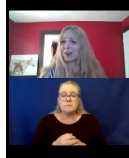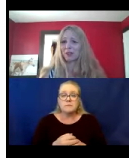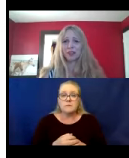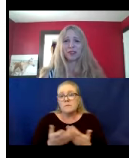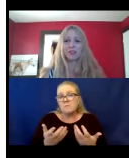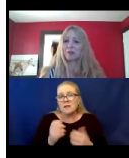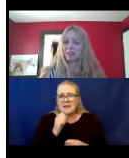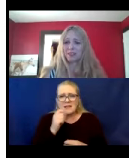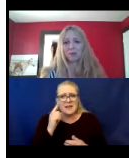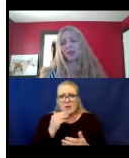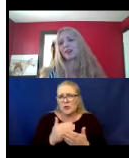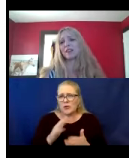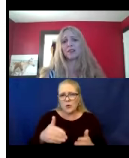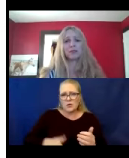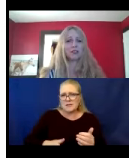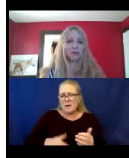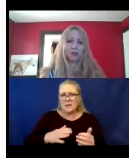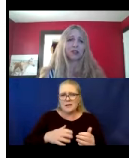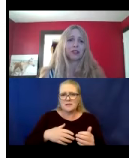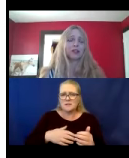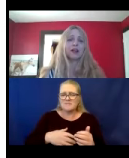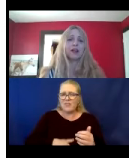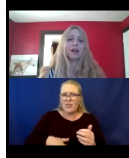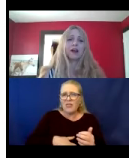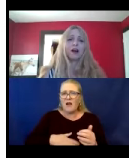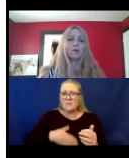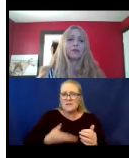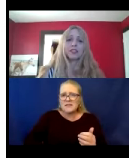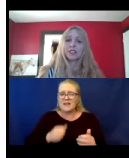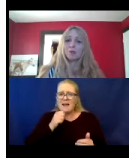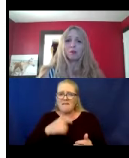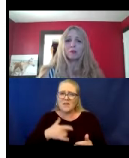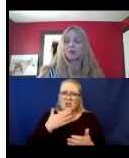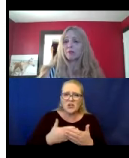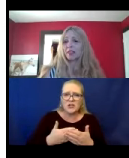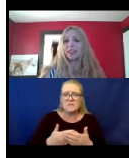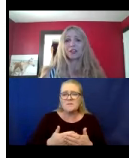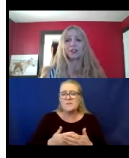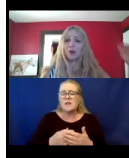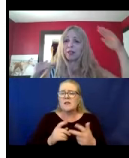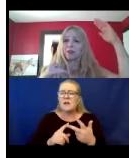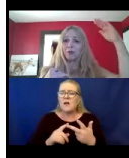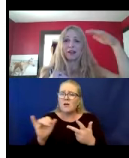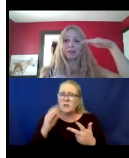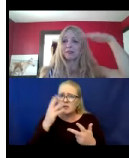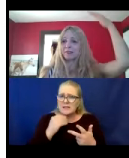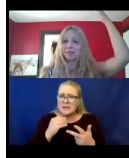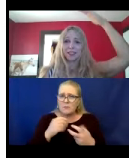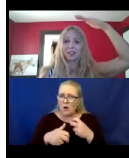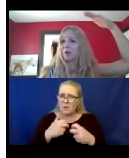doesn't sound good. Your stomach is upset, doesn't feel good. Sleep problems. Again, it could go either